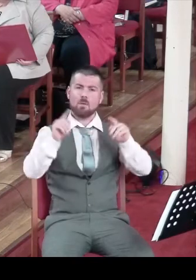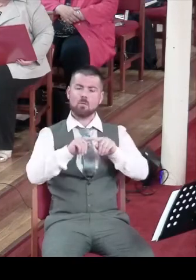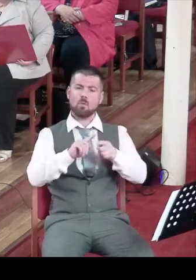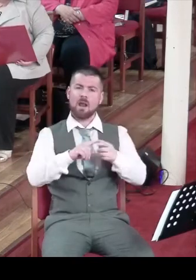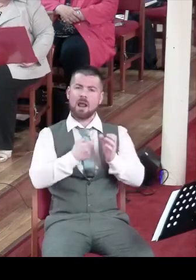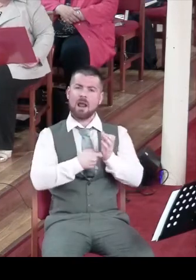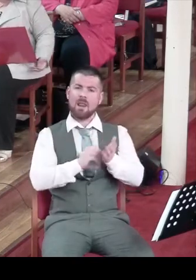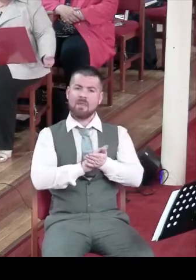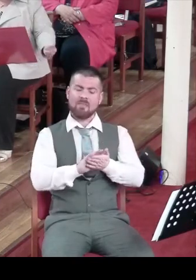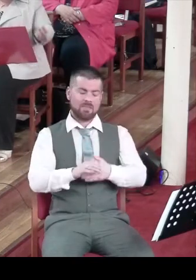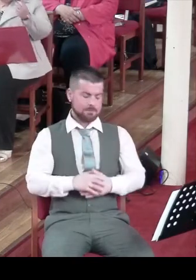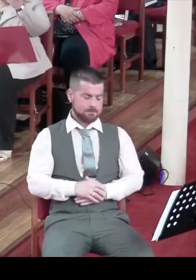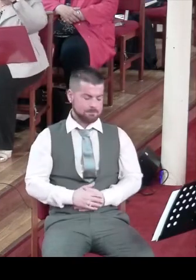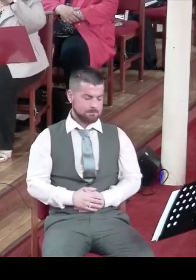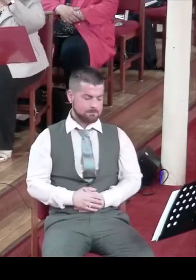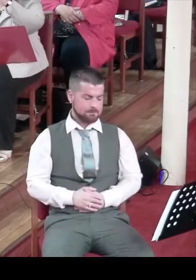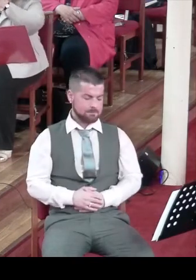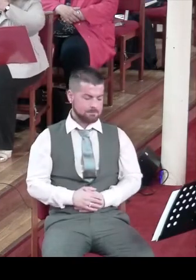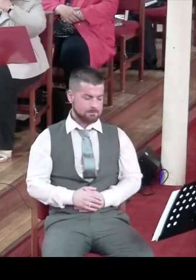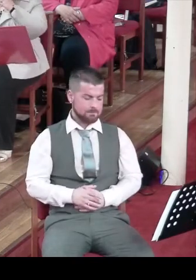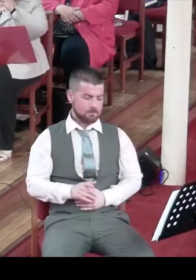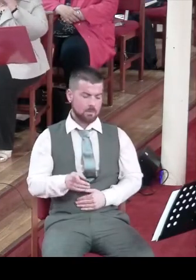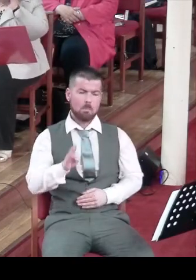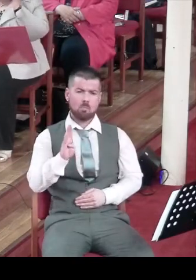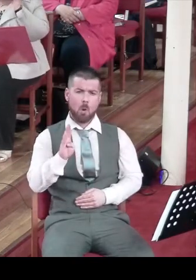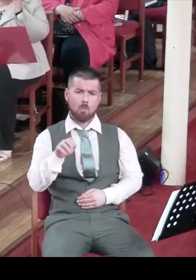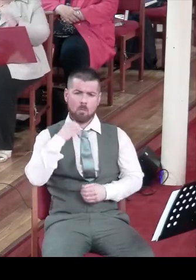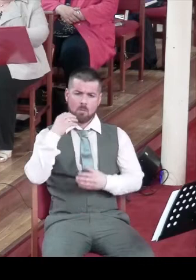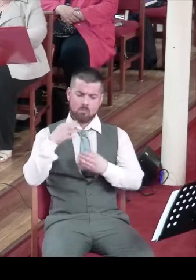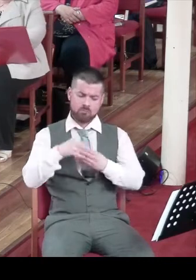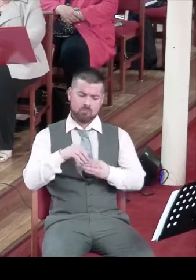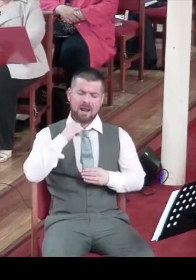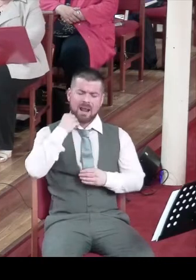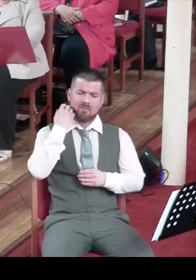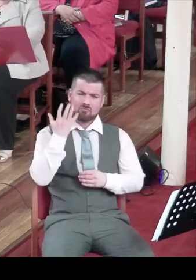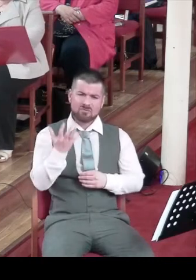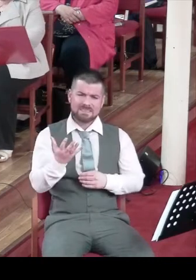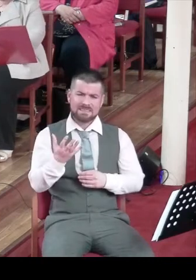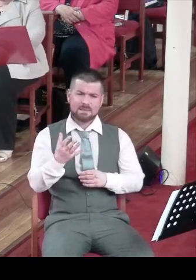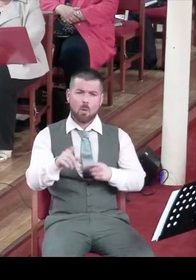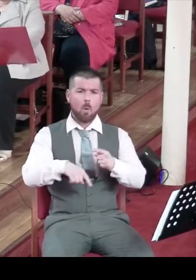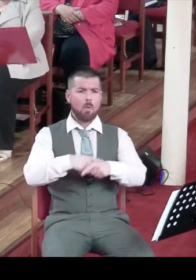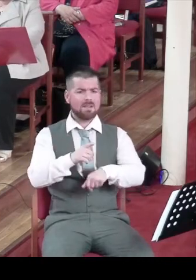You promise to be with us each day, each moment.